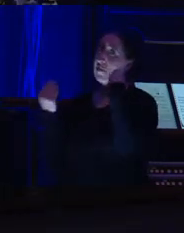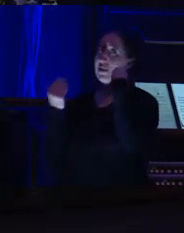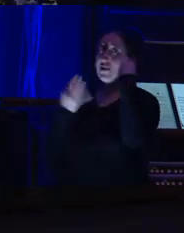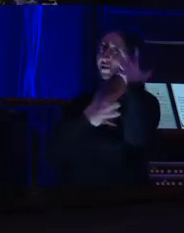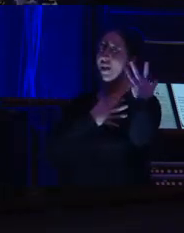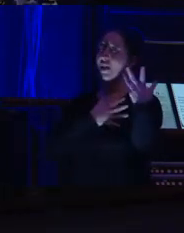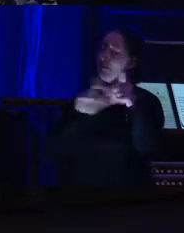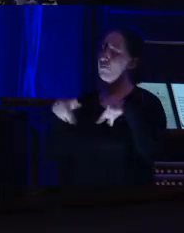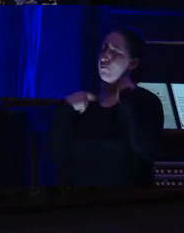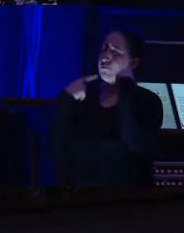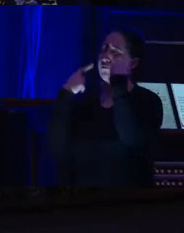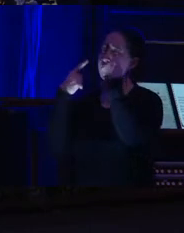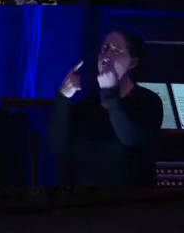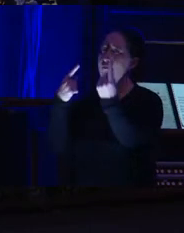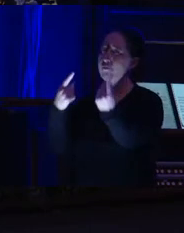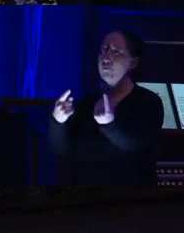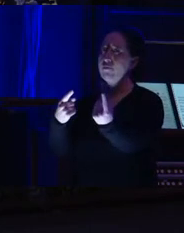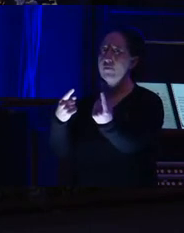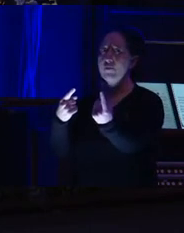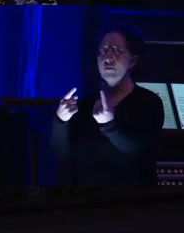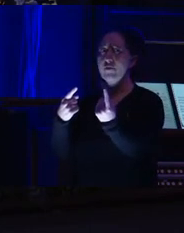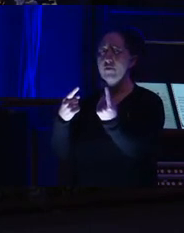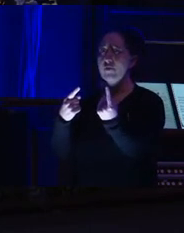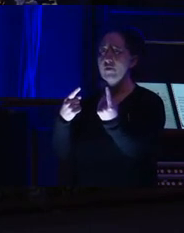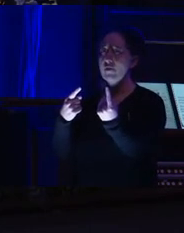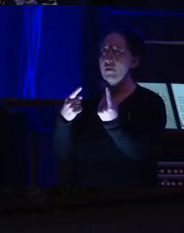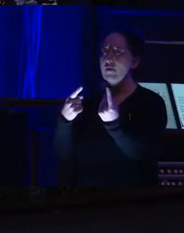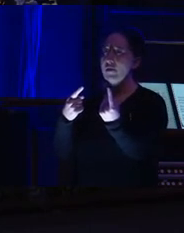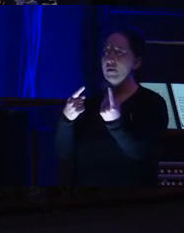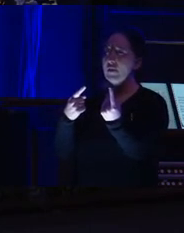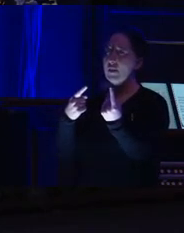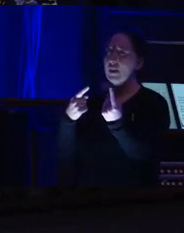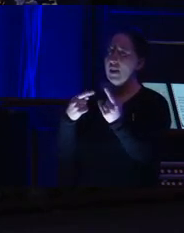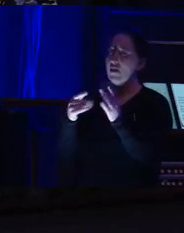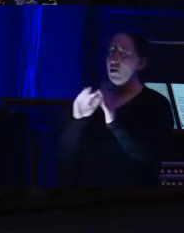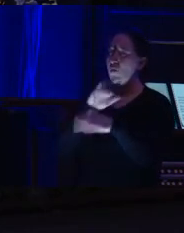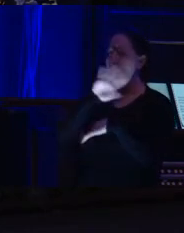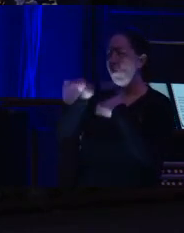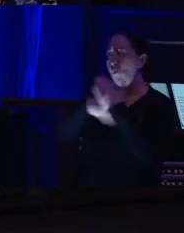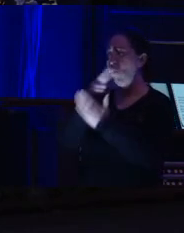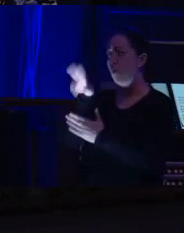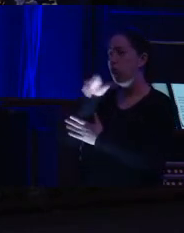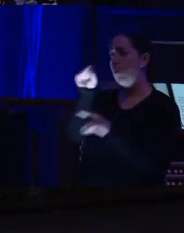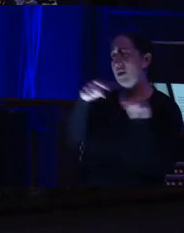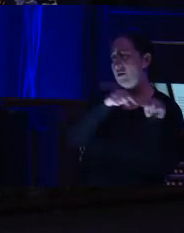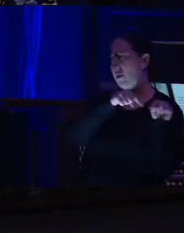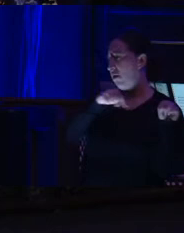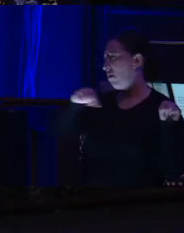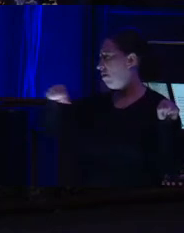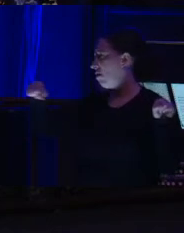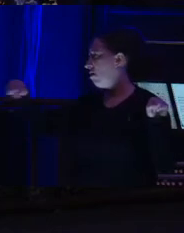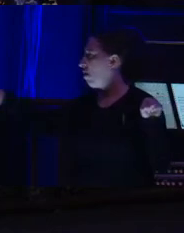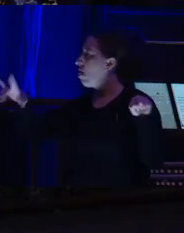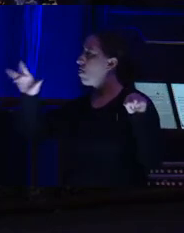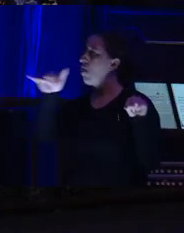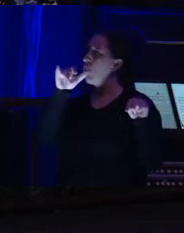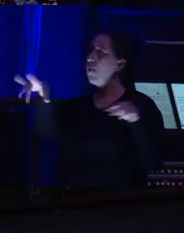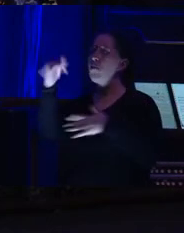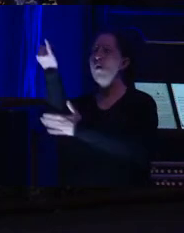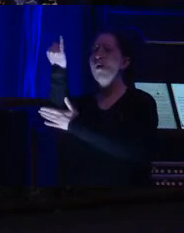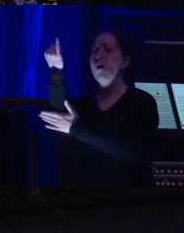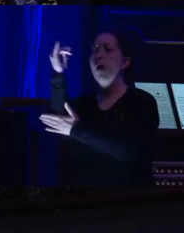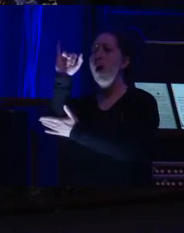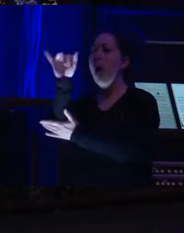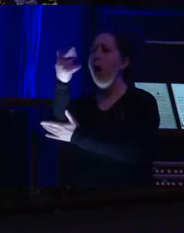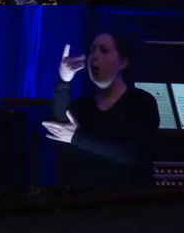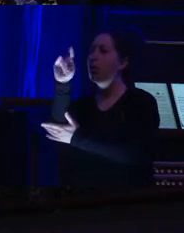I've said, from the corner of this continent to the other side, the liberal arts are crucially important